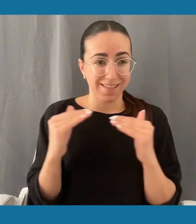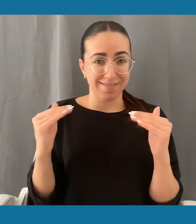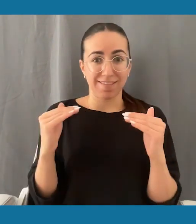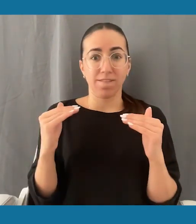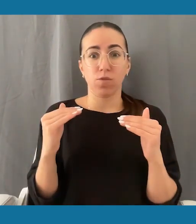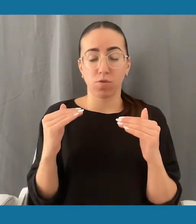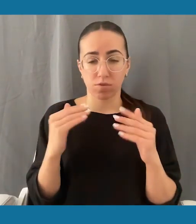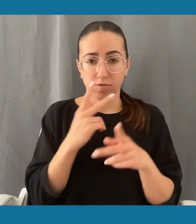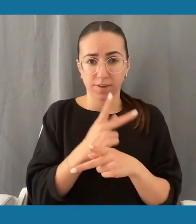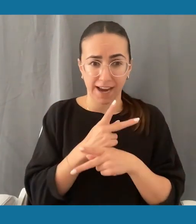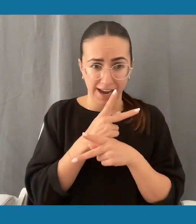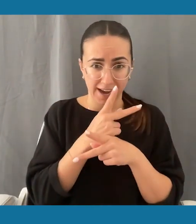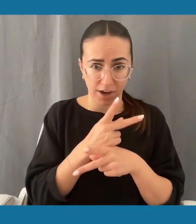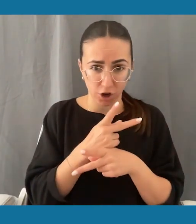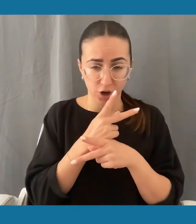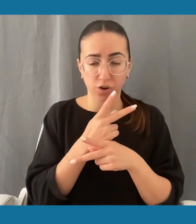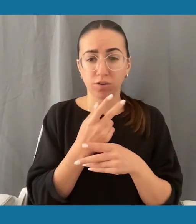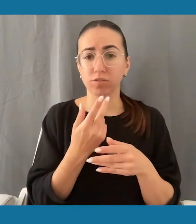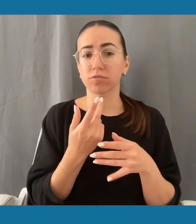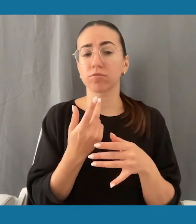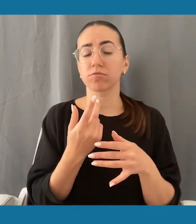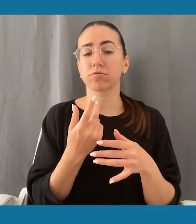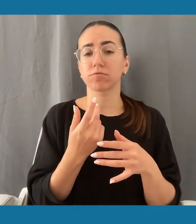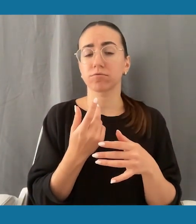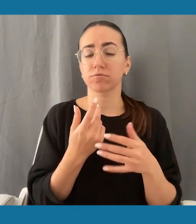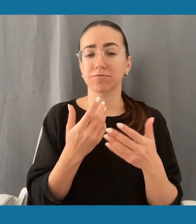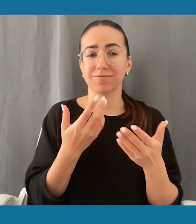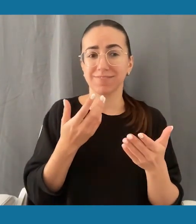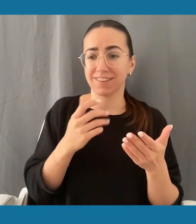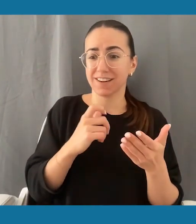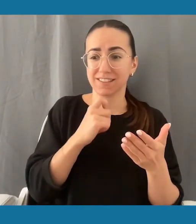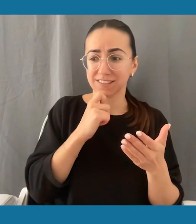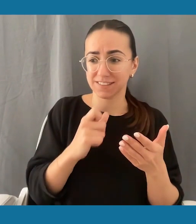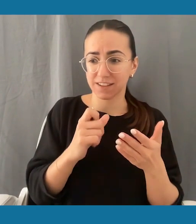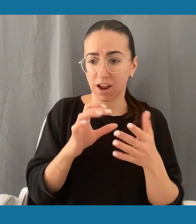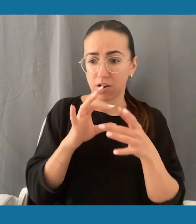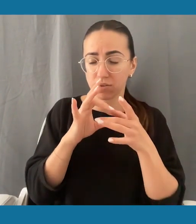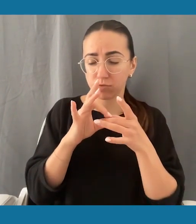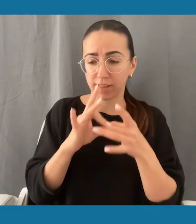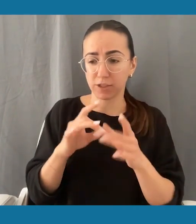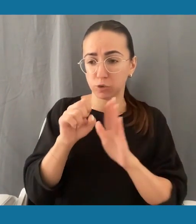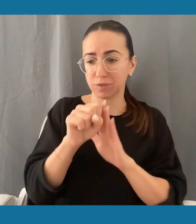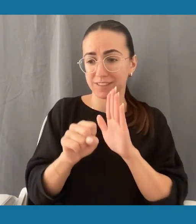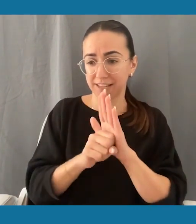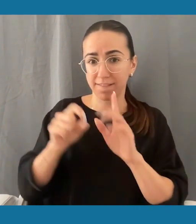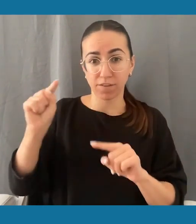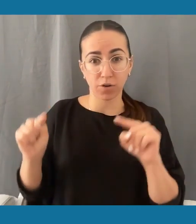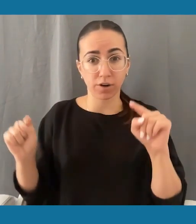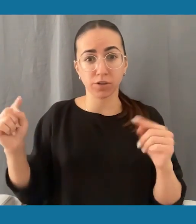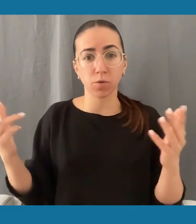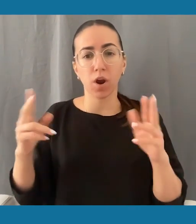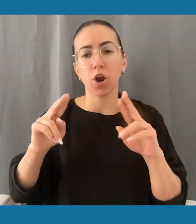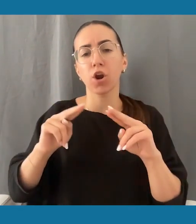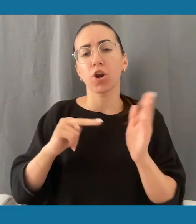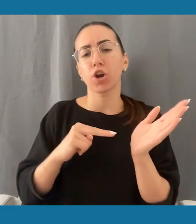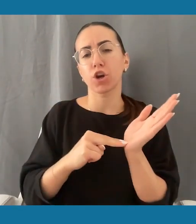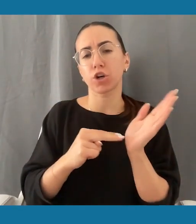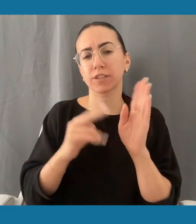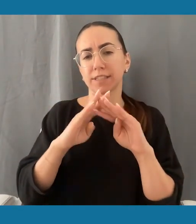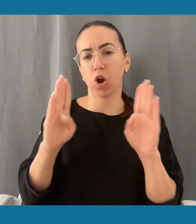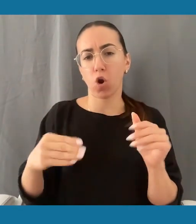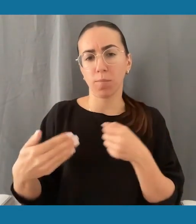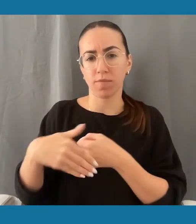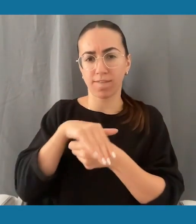care that is not subject to state variations is nursing home coverage, because